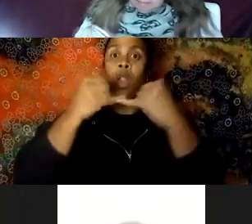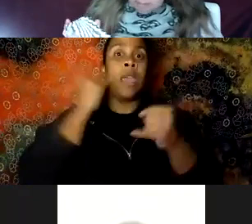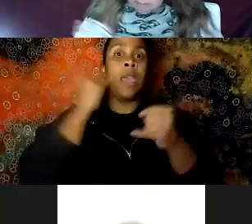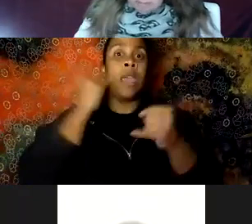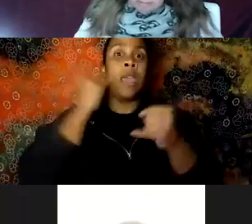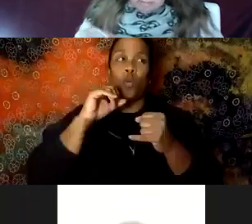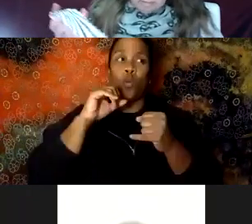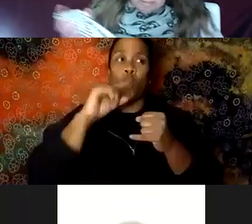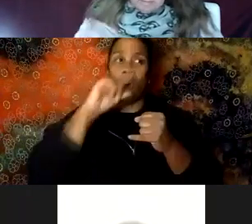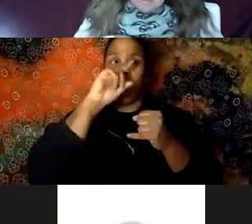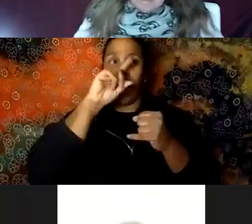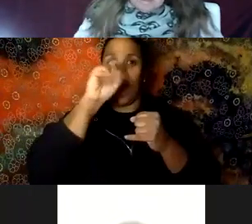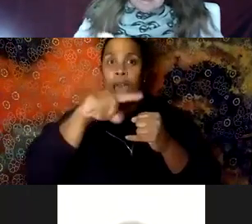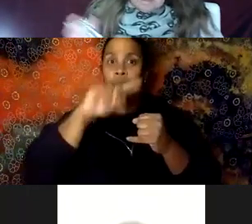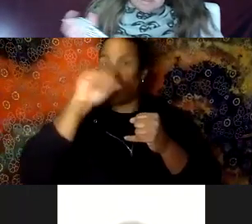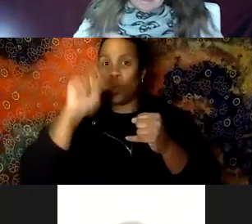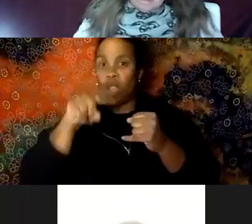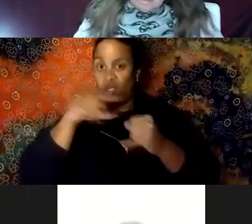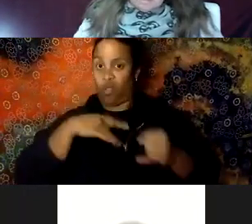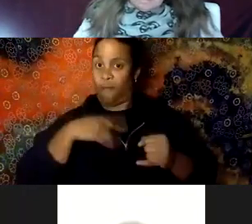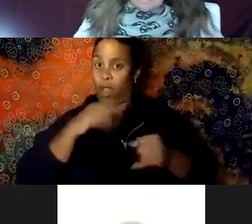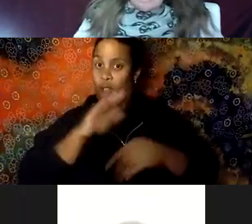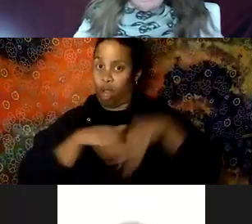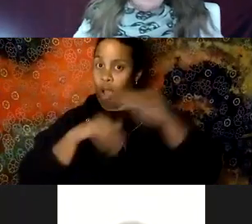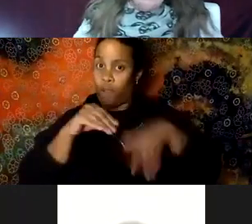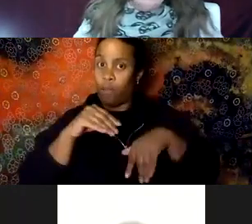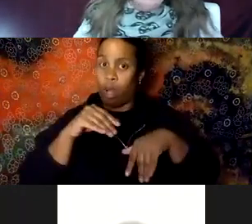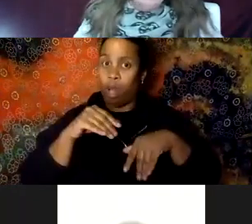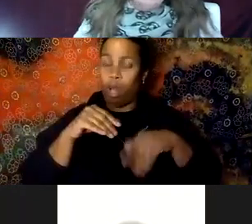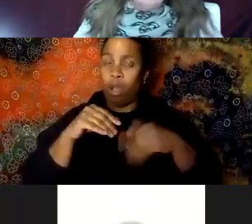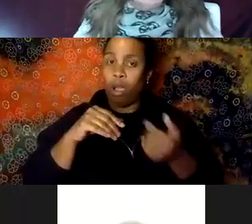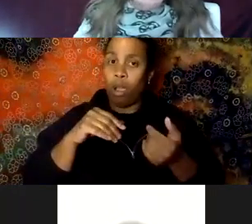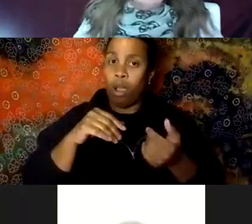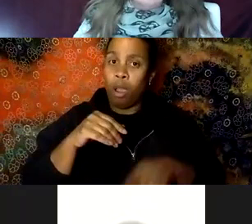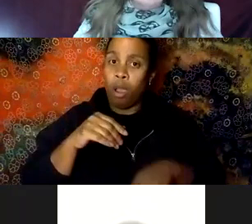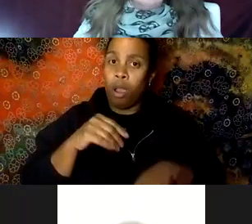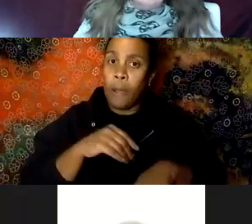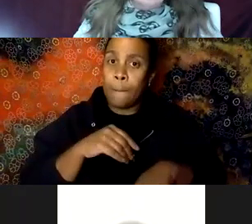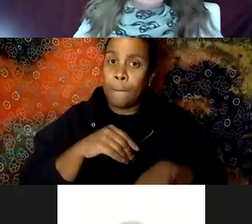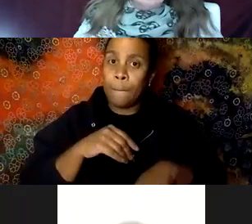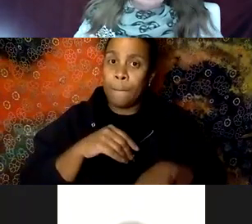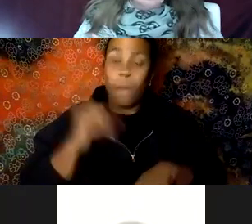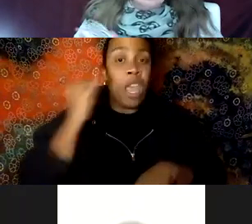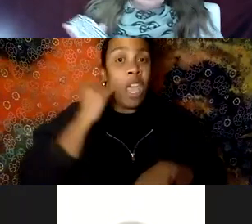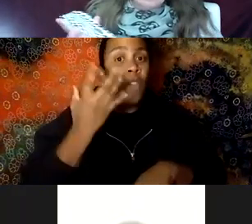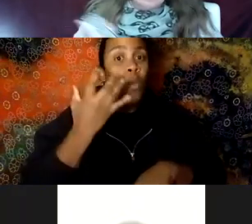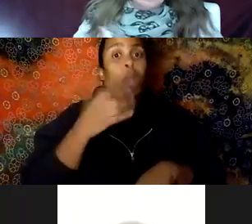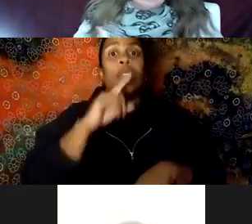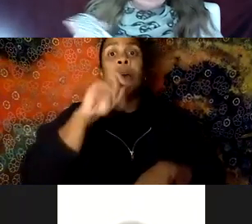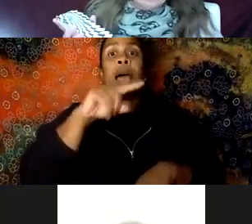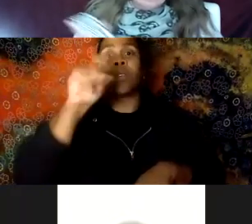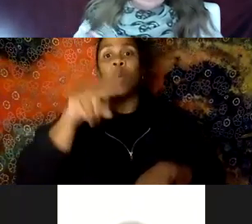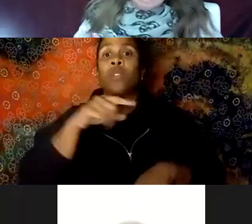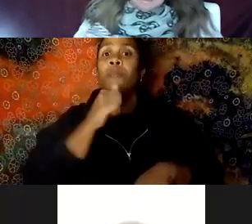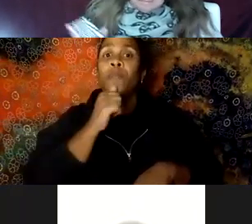us talk about, it's great if you ask us a specific question. If you want to ask a question privately, we're not doing that in the event tonight. And all